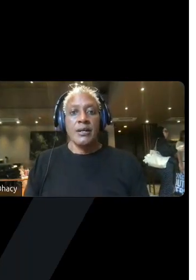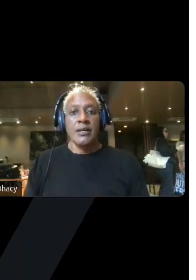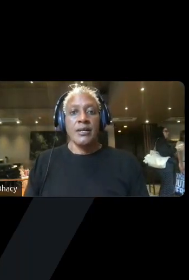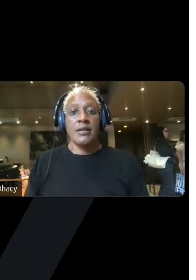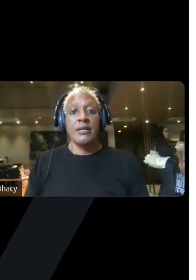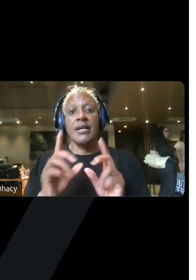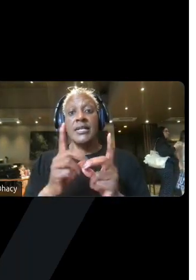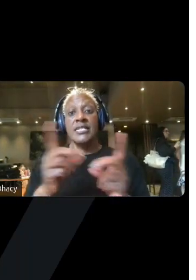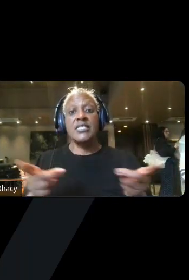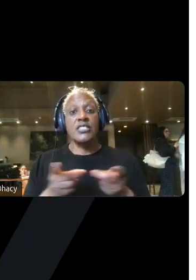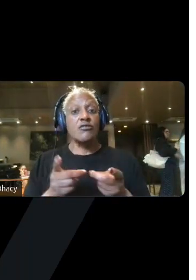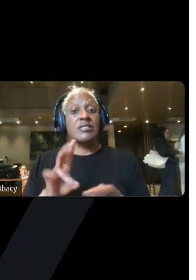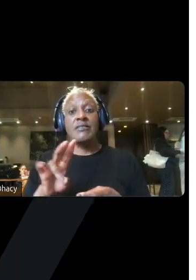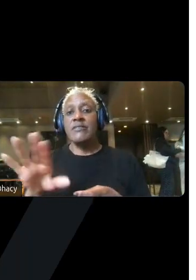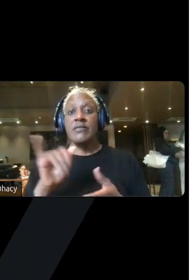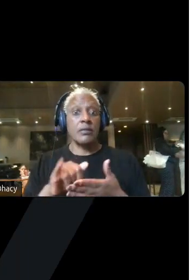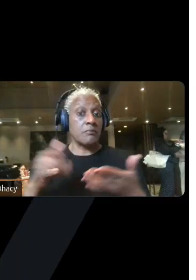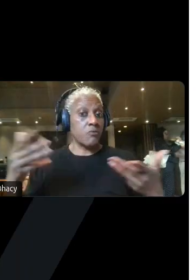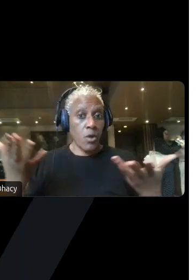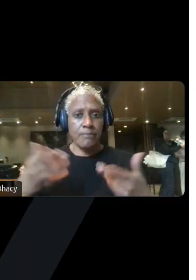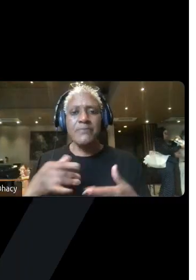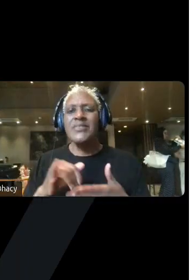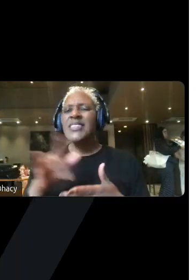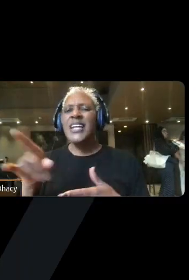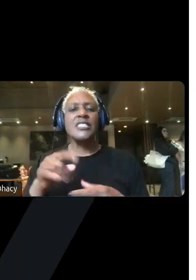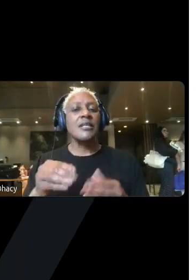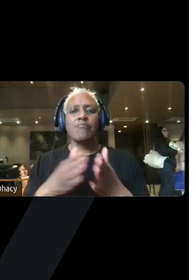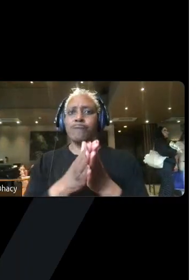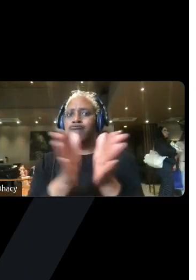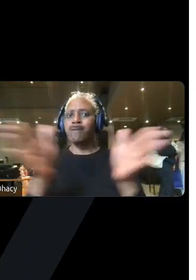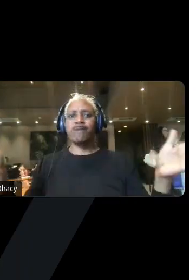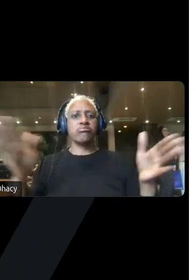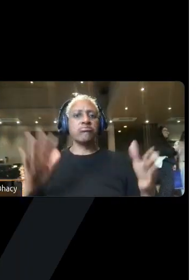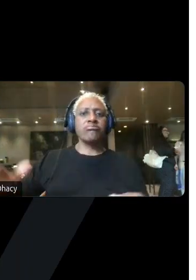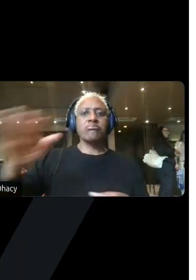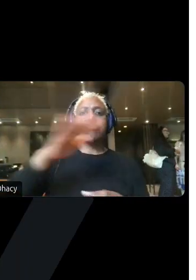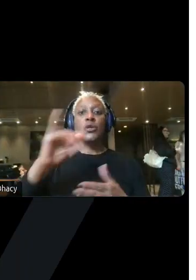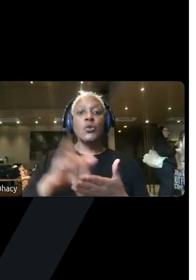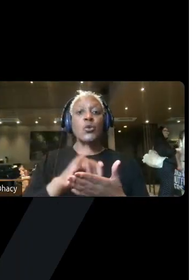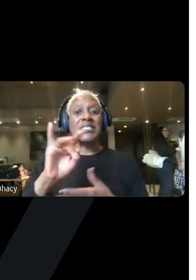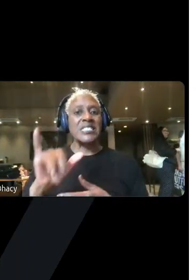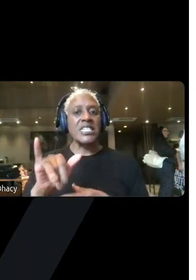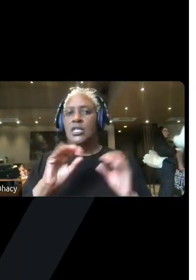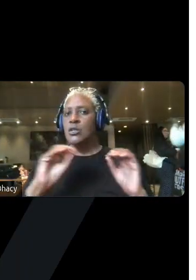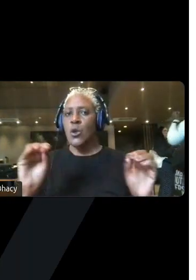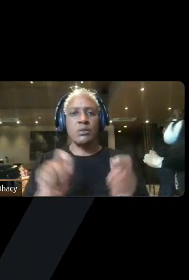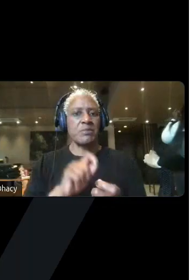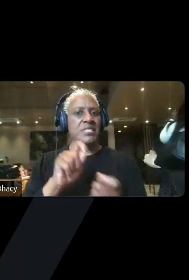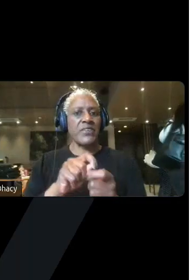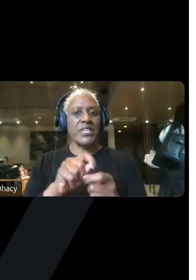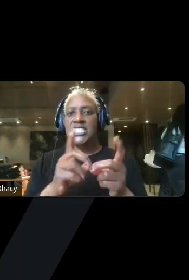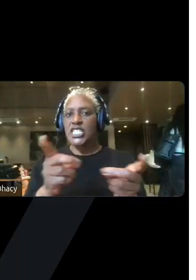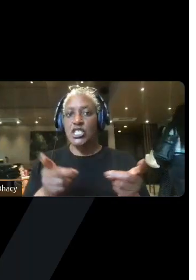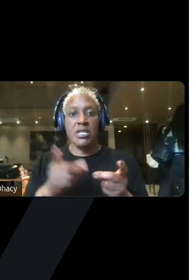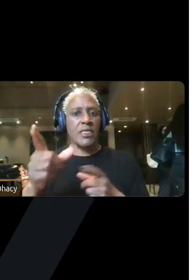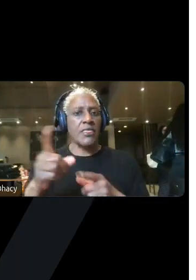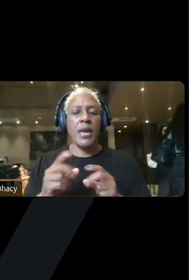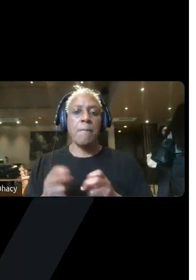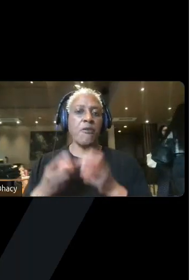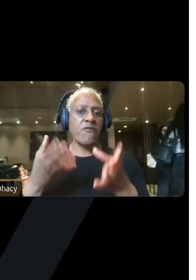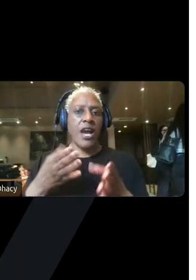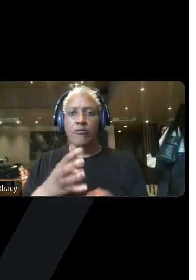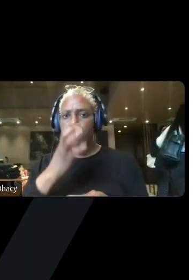District 75, again, is that non-geographic district providing quality and rigorous individualized education programs to students with the